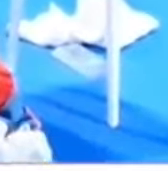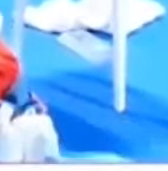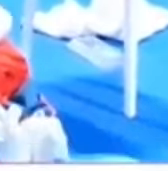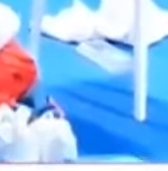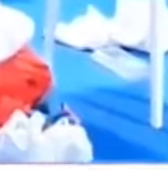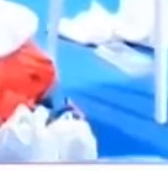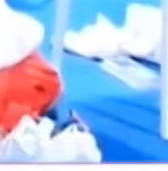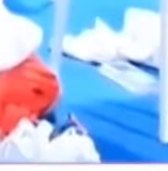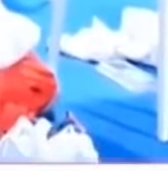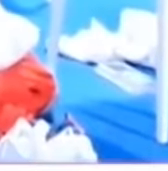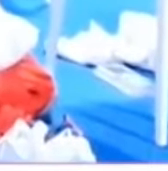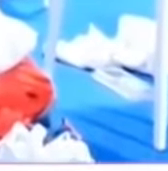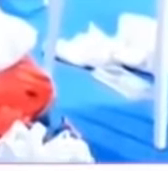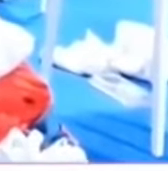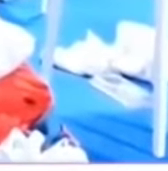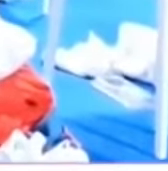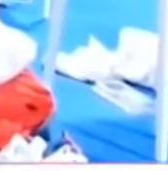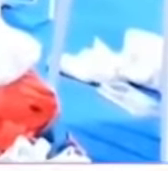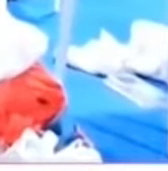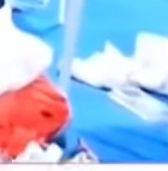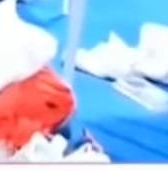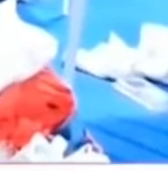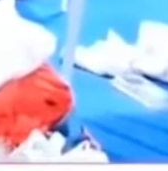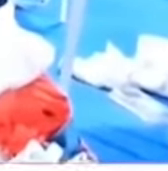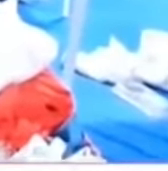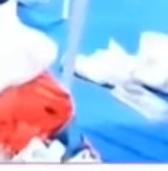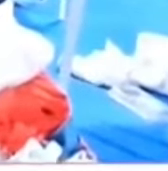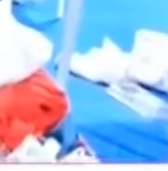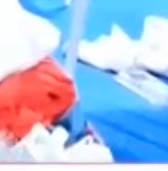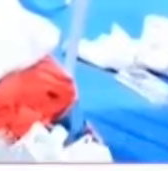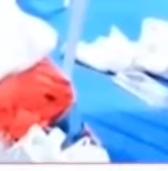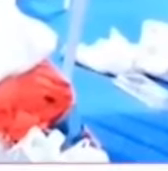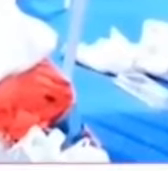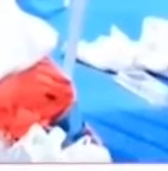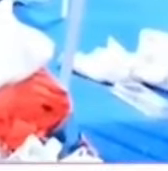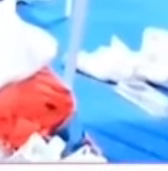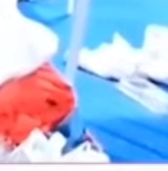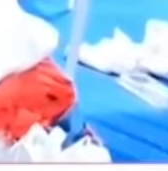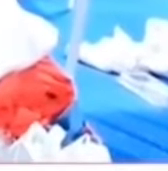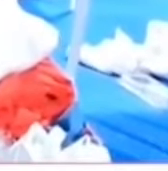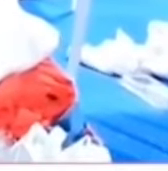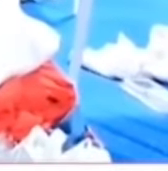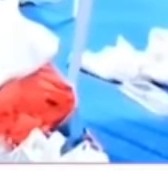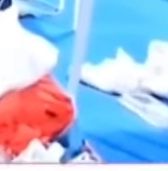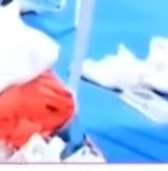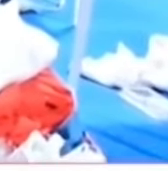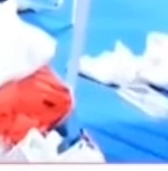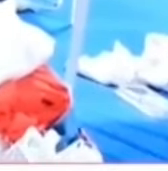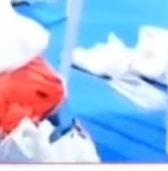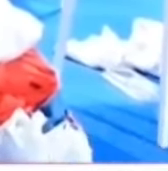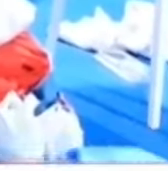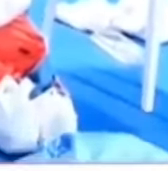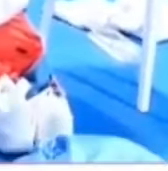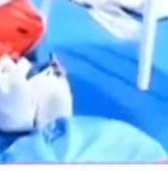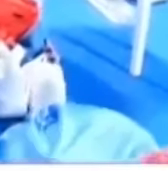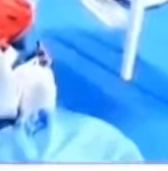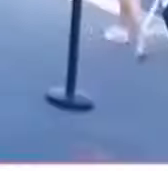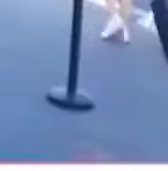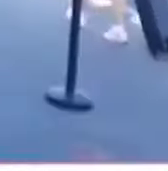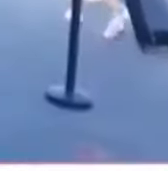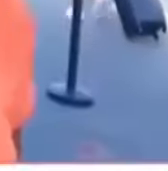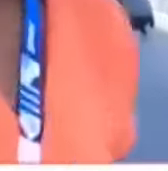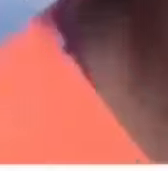n'obutikitiki 9:05 butaddewo rekodi y'eggwanga empya, wabula nga tasobodde kuyitawo kweyongerayo ku round